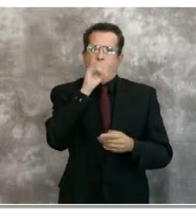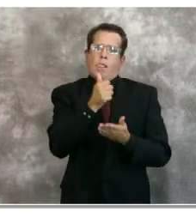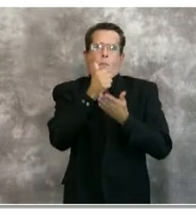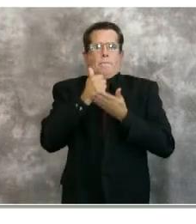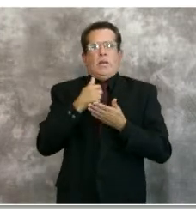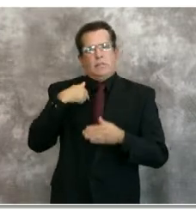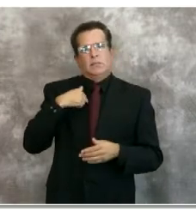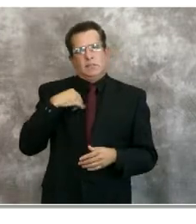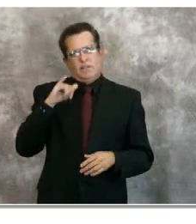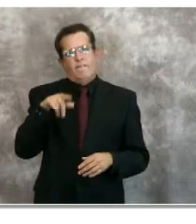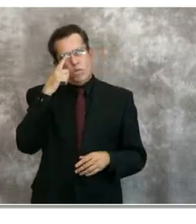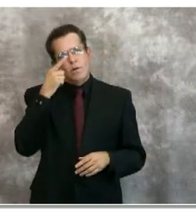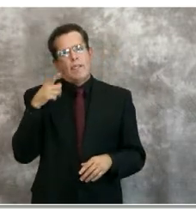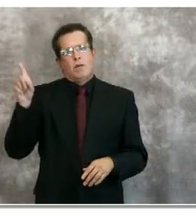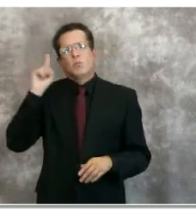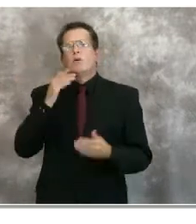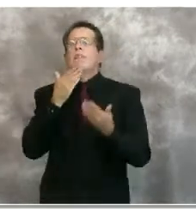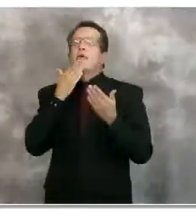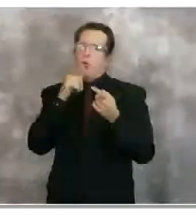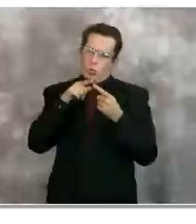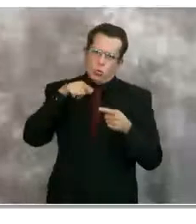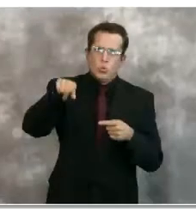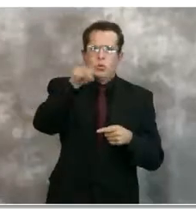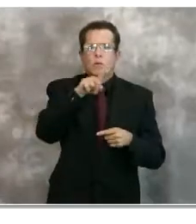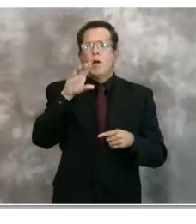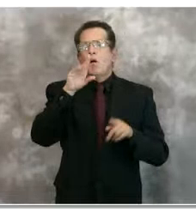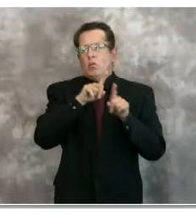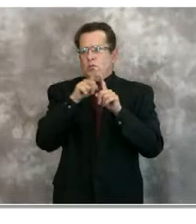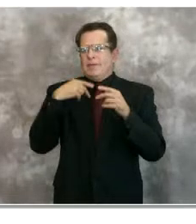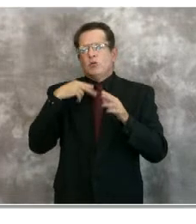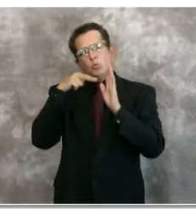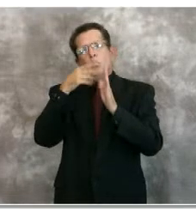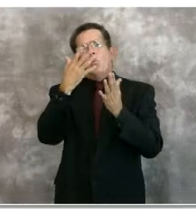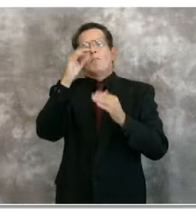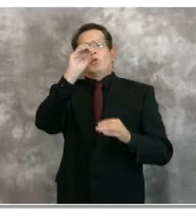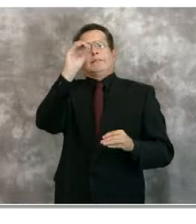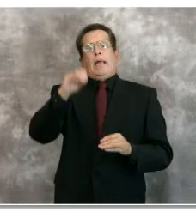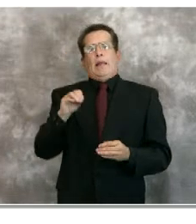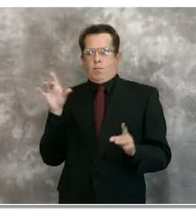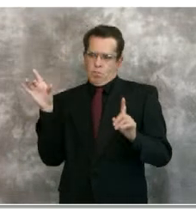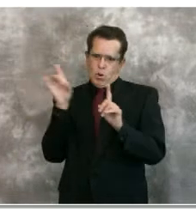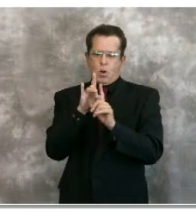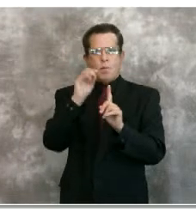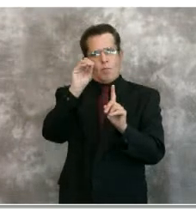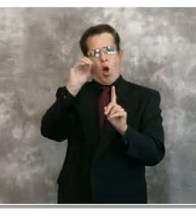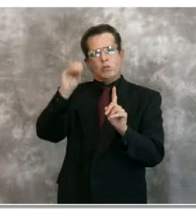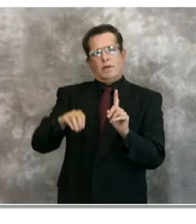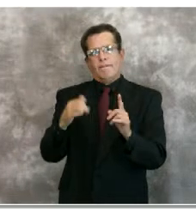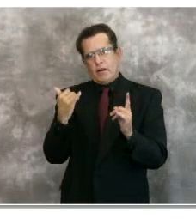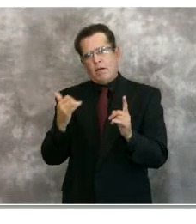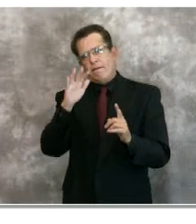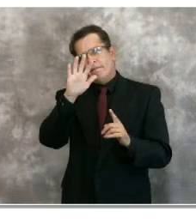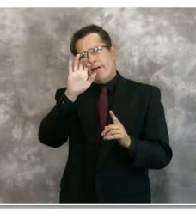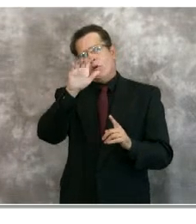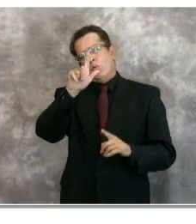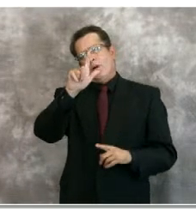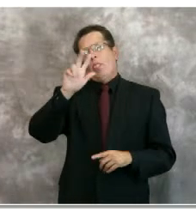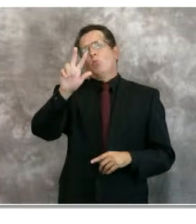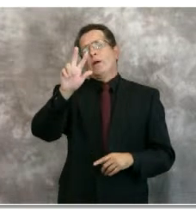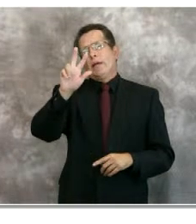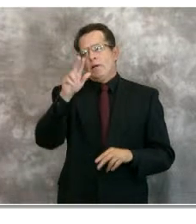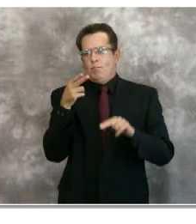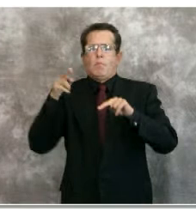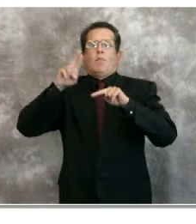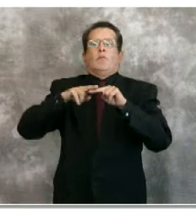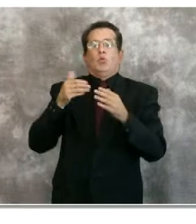week. Moving on to our percentage positive and number of positives today, we're reporting 523